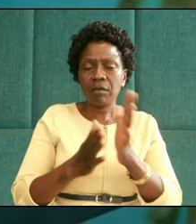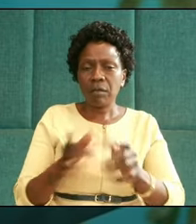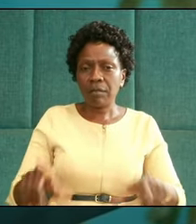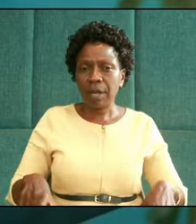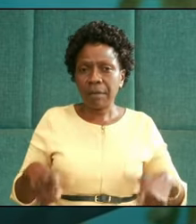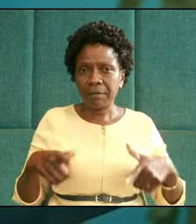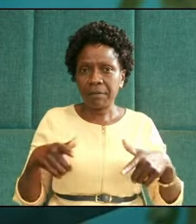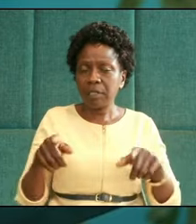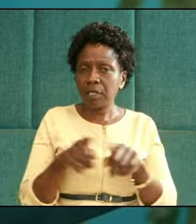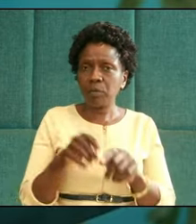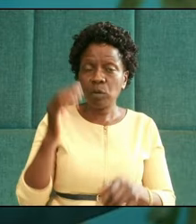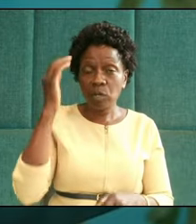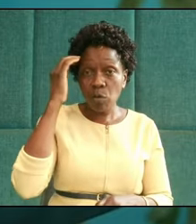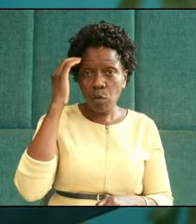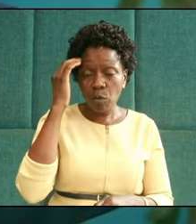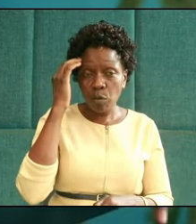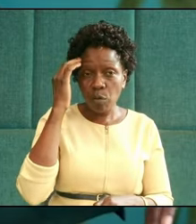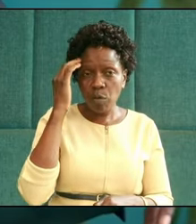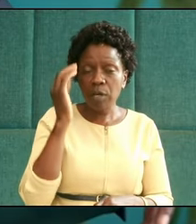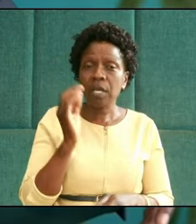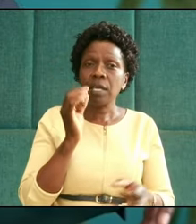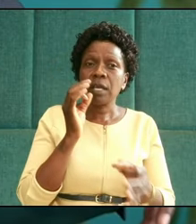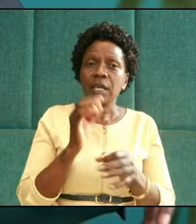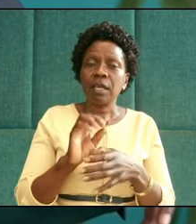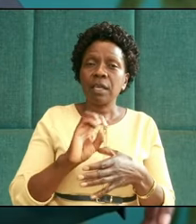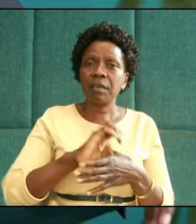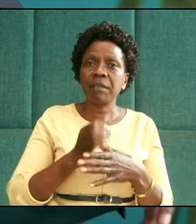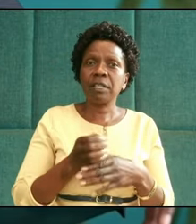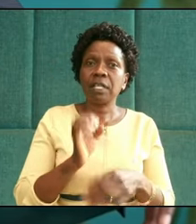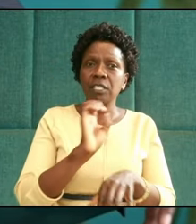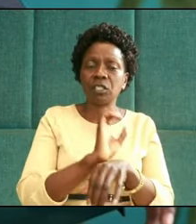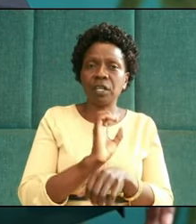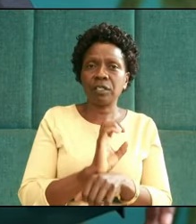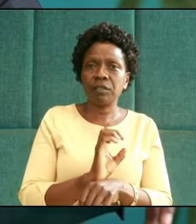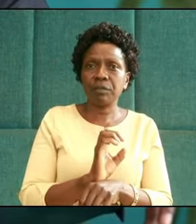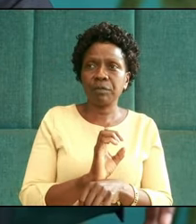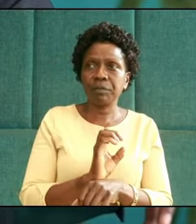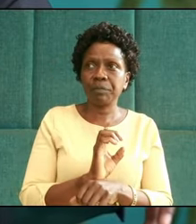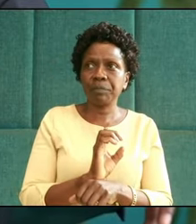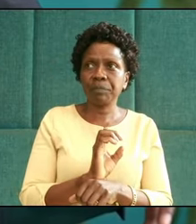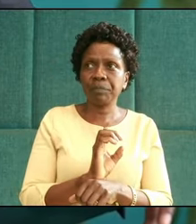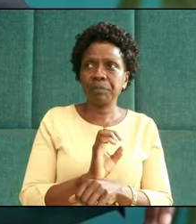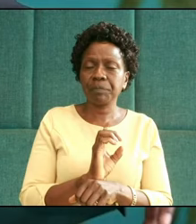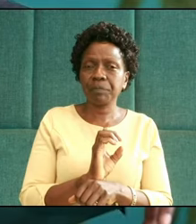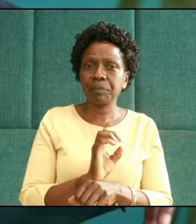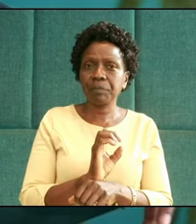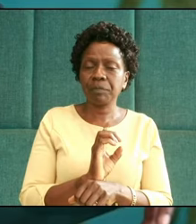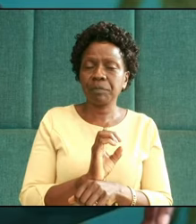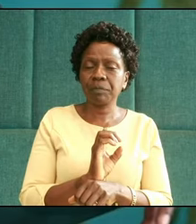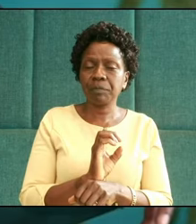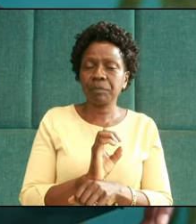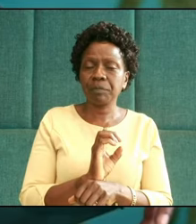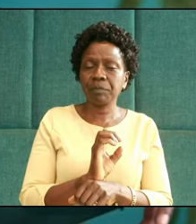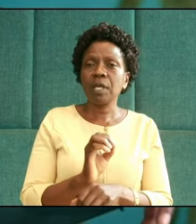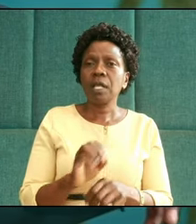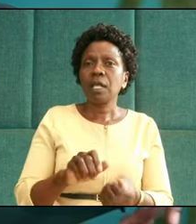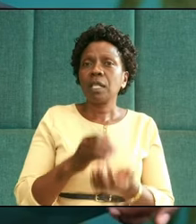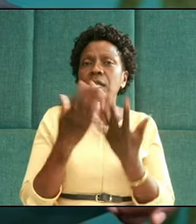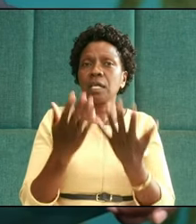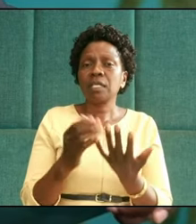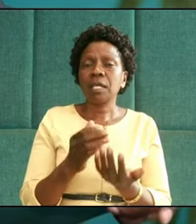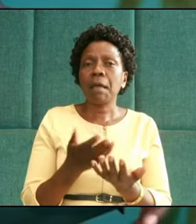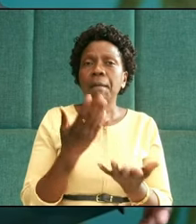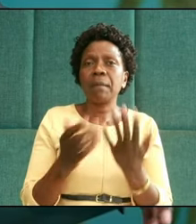Even the church, we may have to come and redefine what worship is. We may have